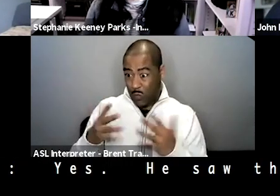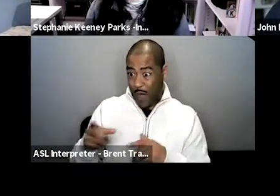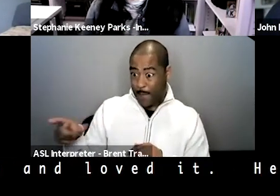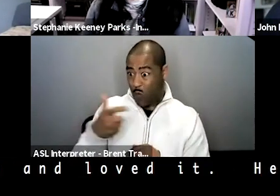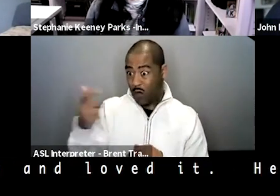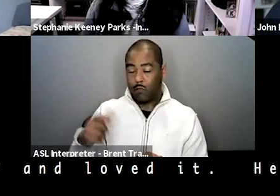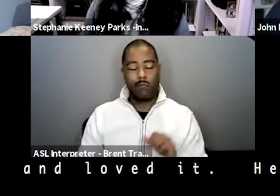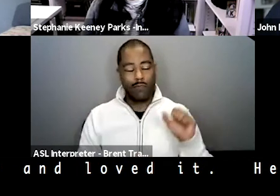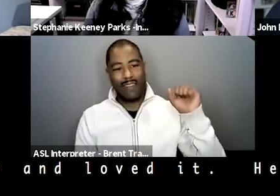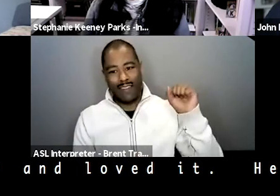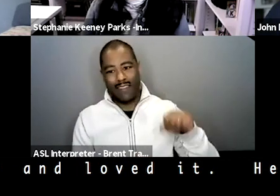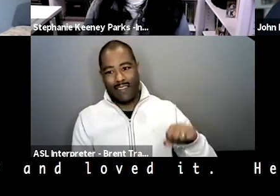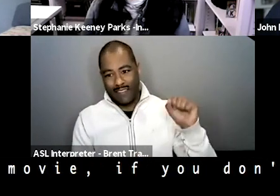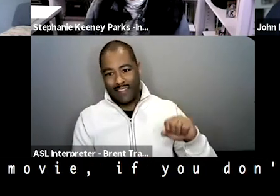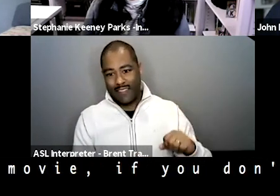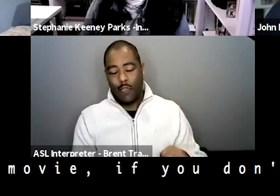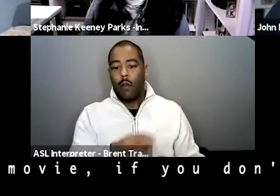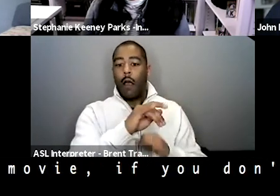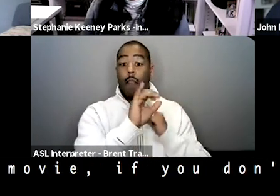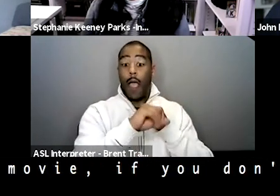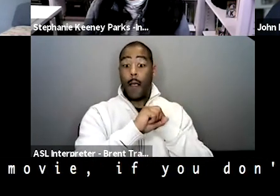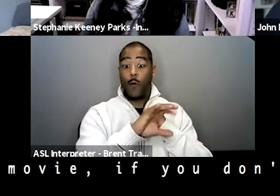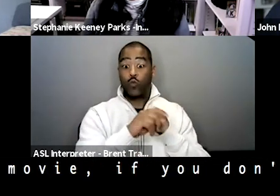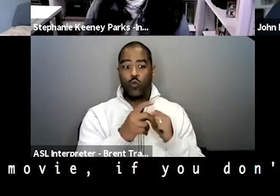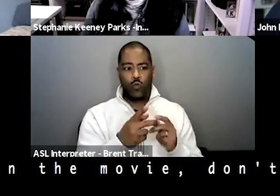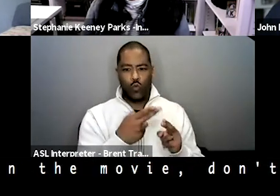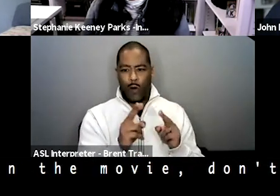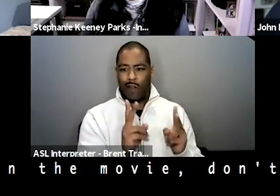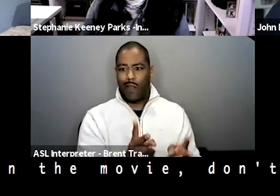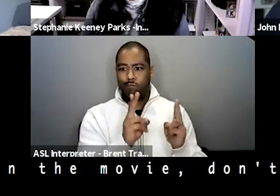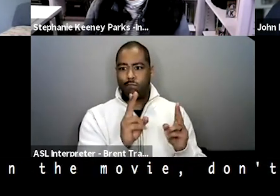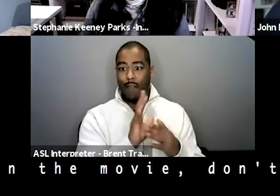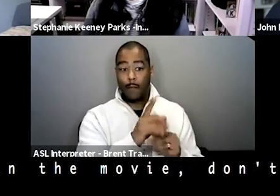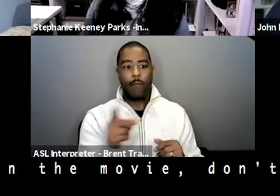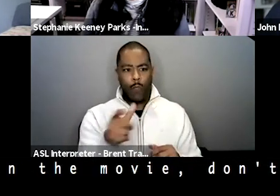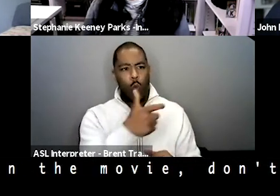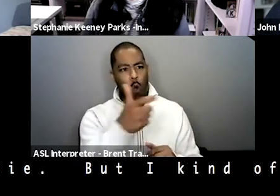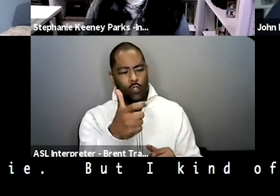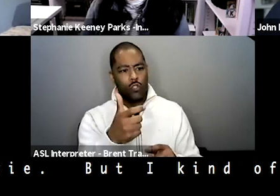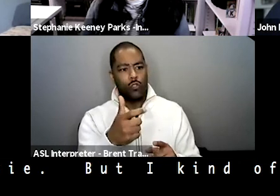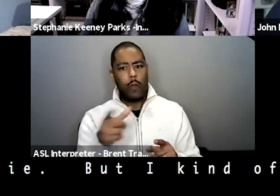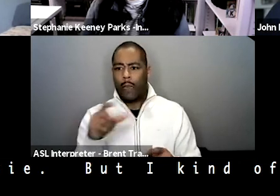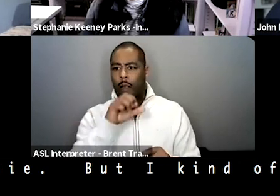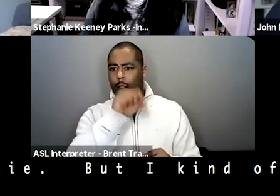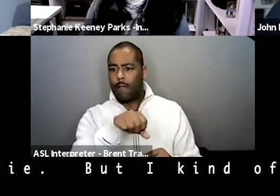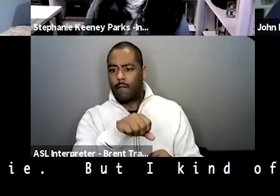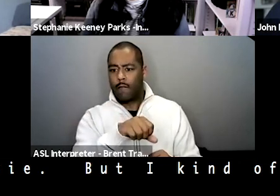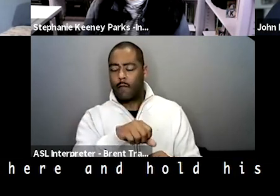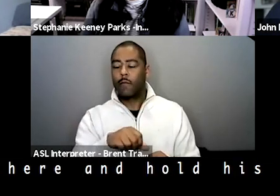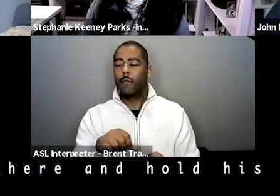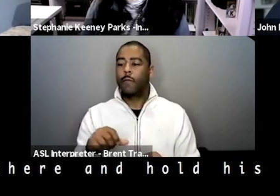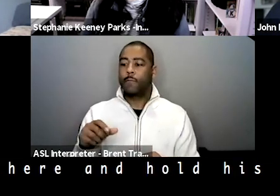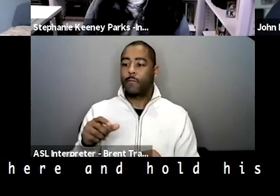He saw the trailer and he loved it. And he was, you know, he says in the movie, you know, if you don't want to be in the movie, don't be in the movie. But